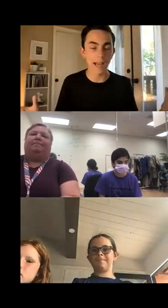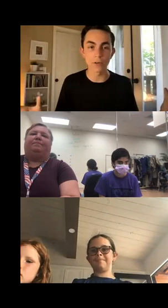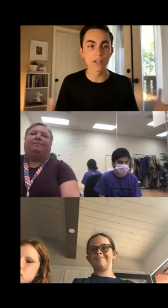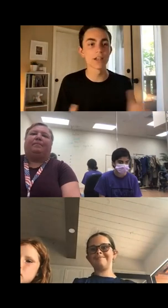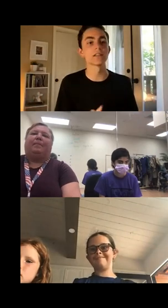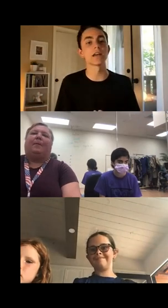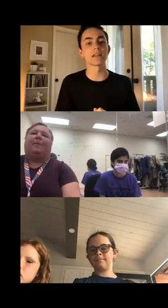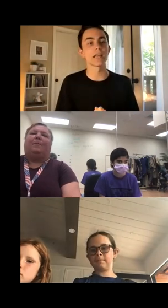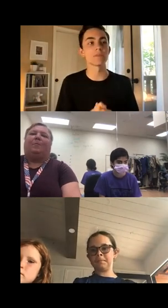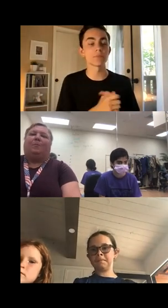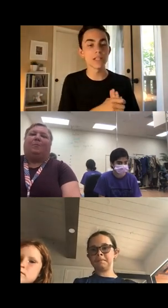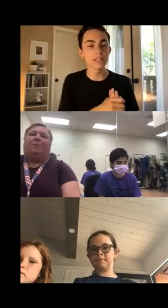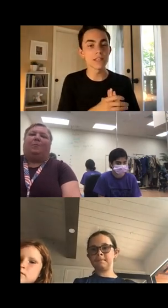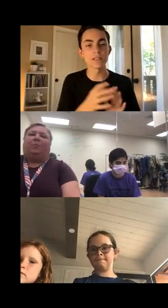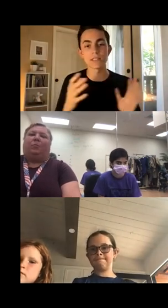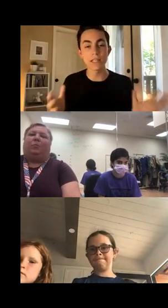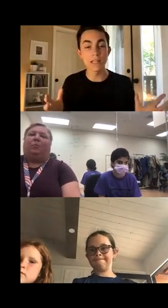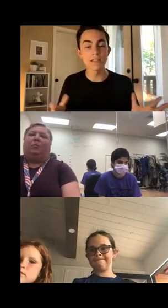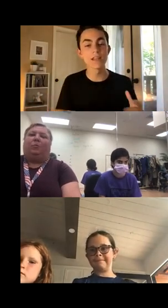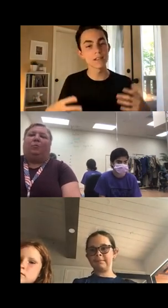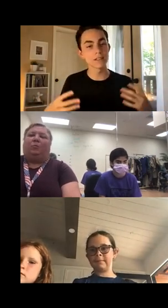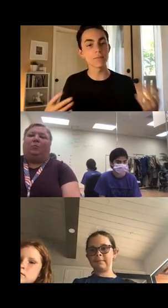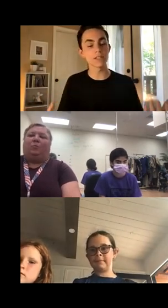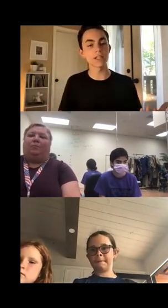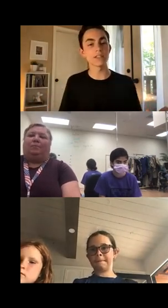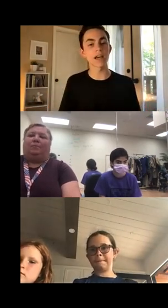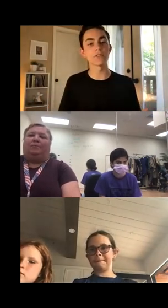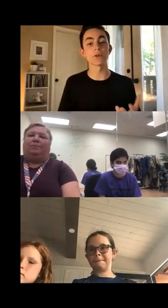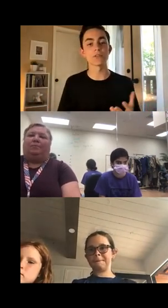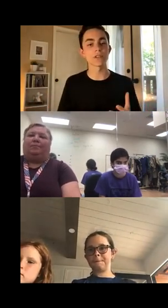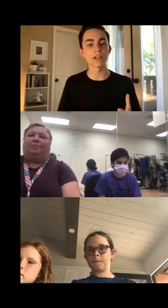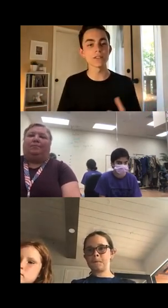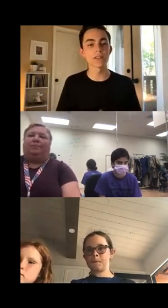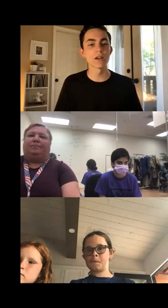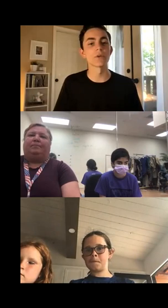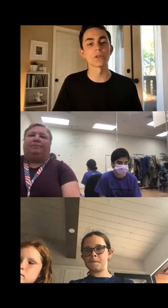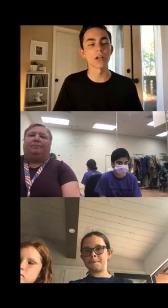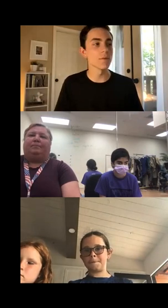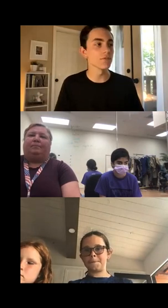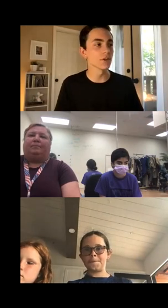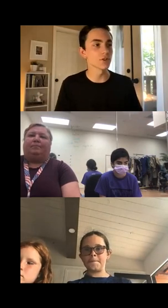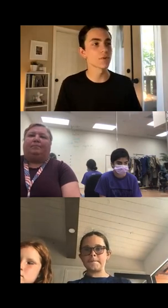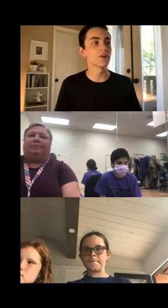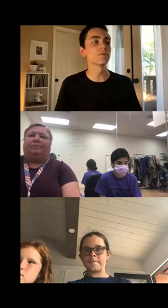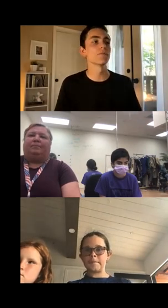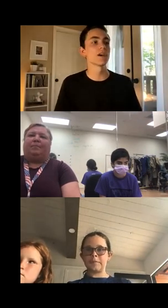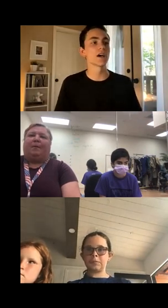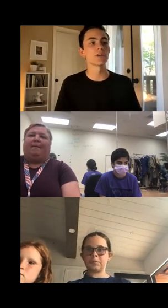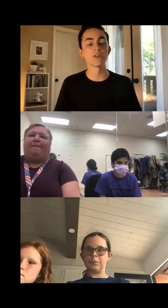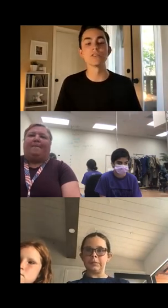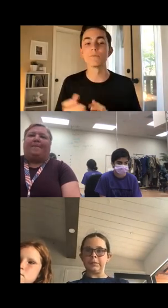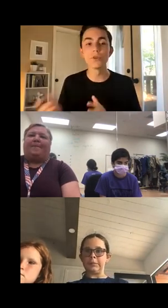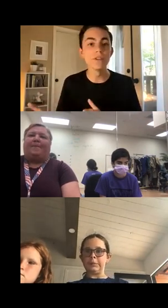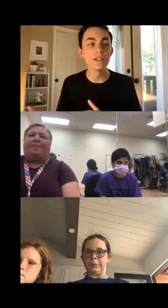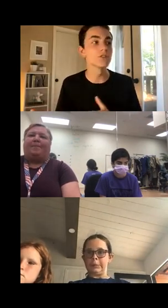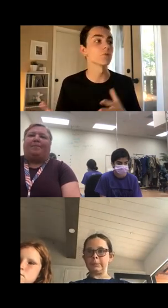proper noun, like names of places and cities. Some states have their own signs, but a lot of them you fingerspell.